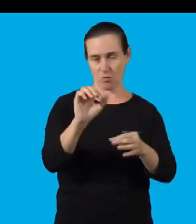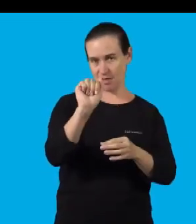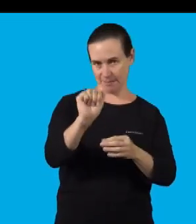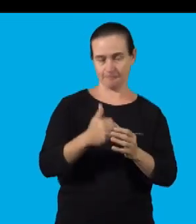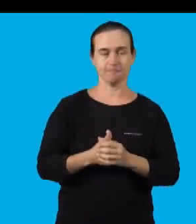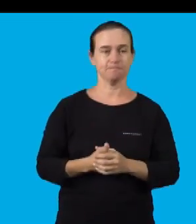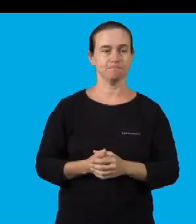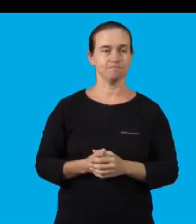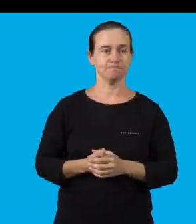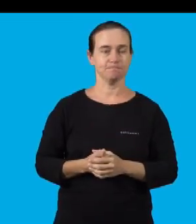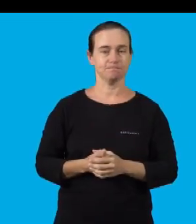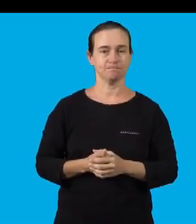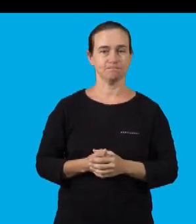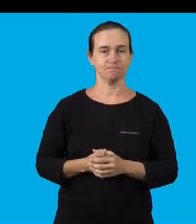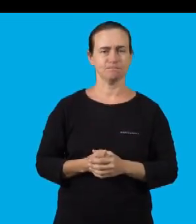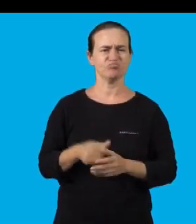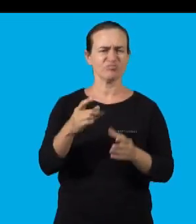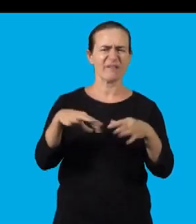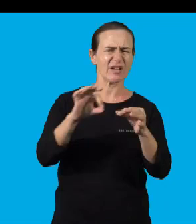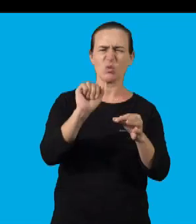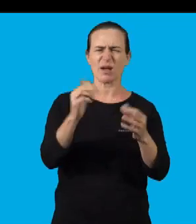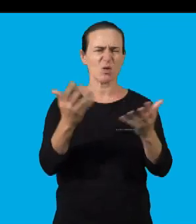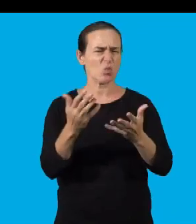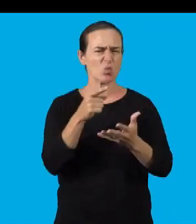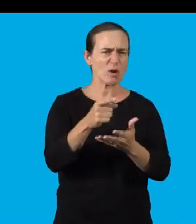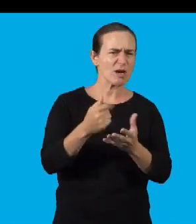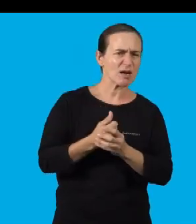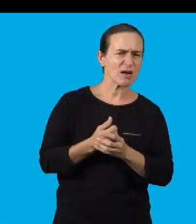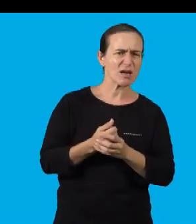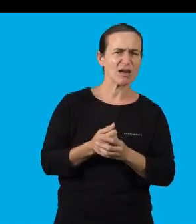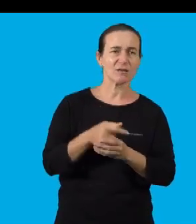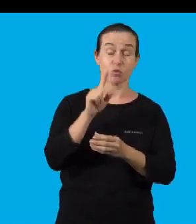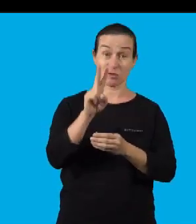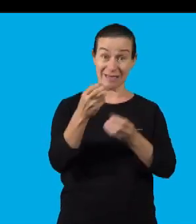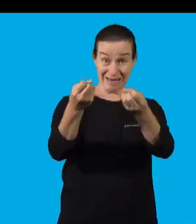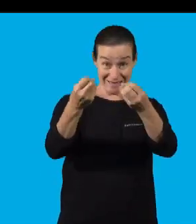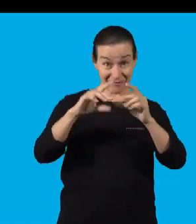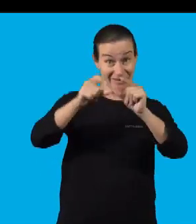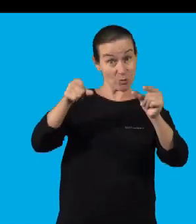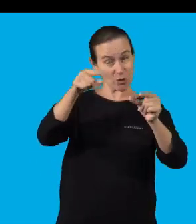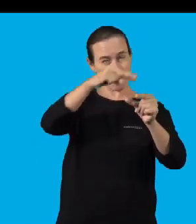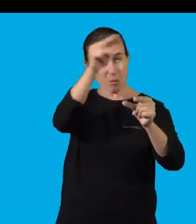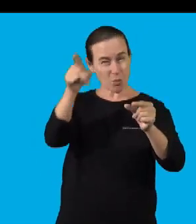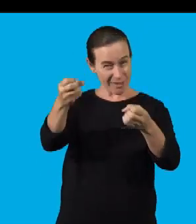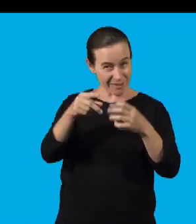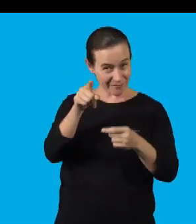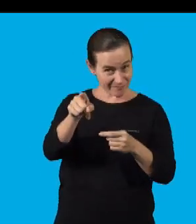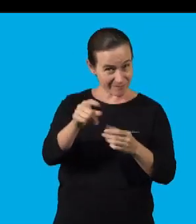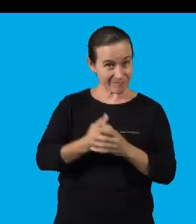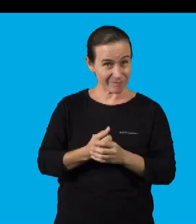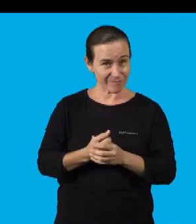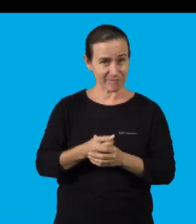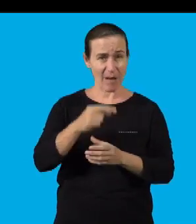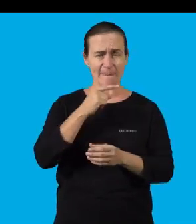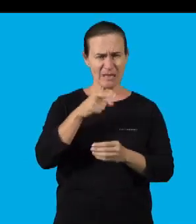calculate the value of a. Now, where is the value of a? The value of a is found there in the given equation. So we can